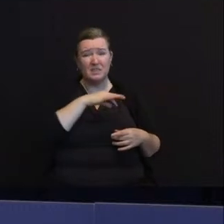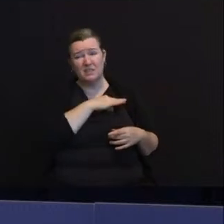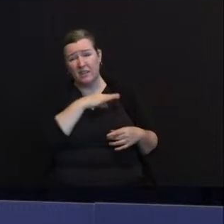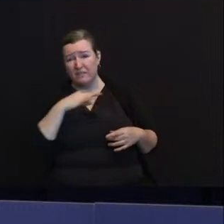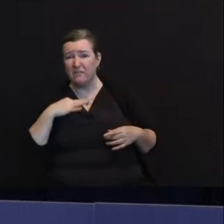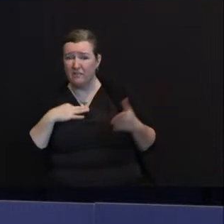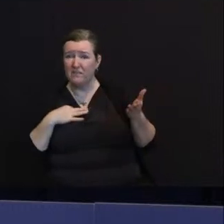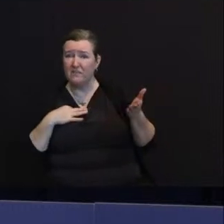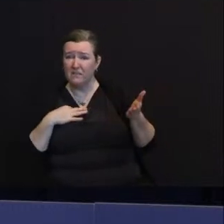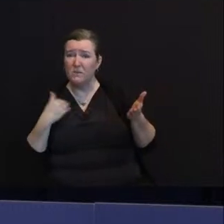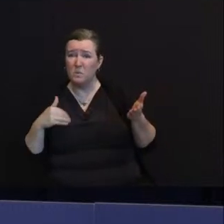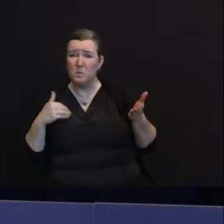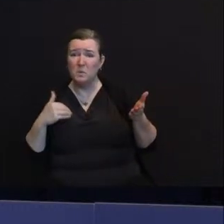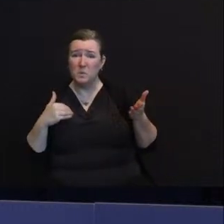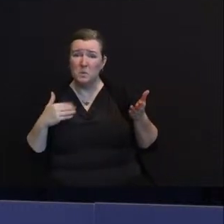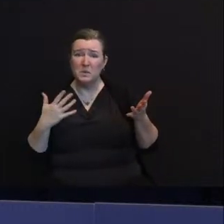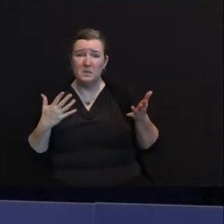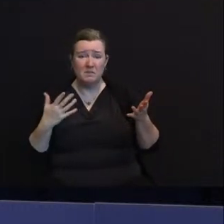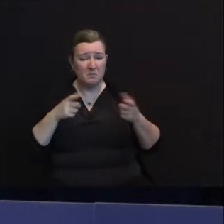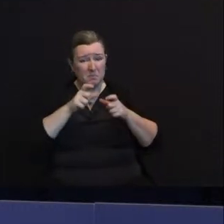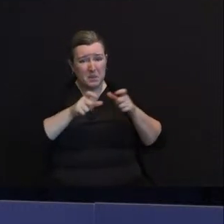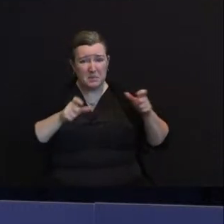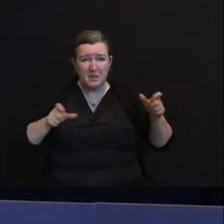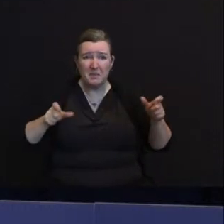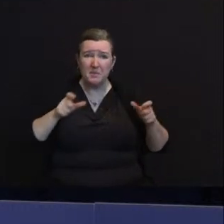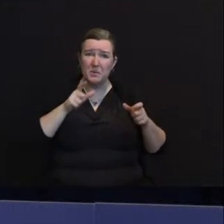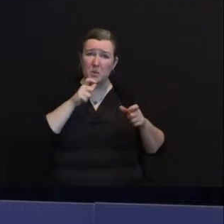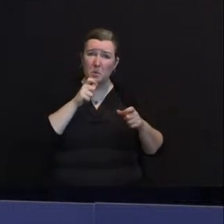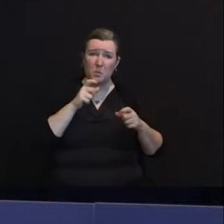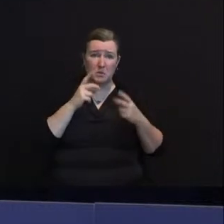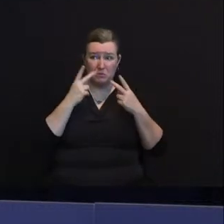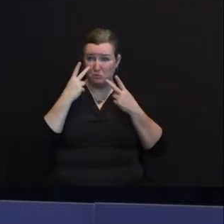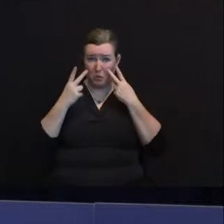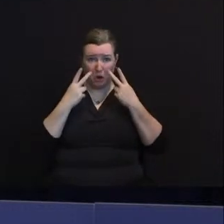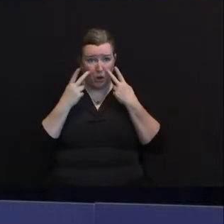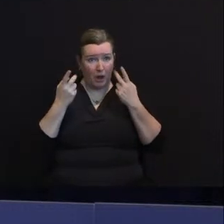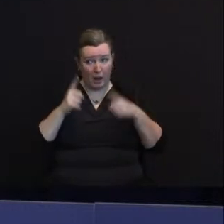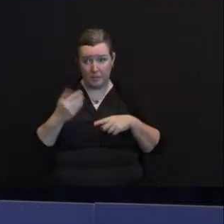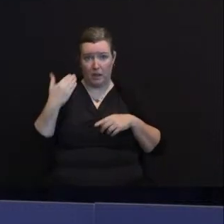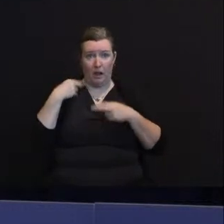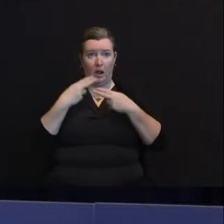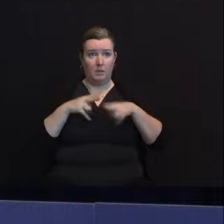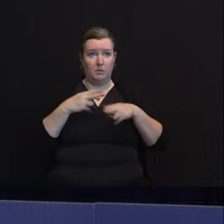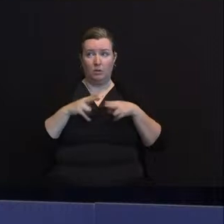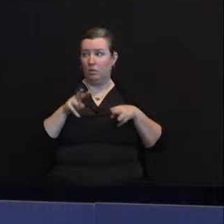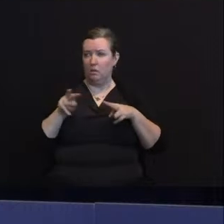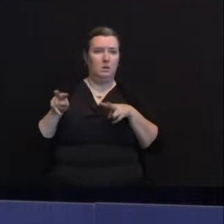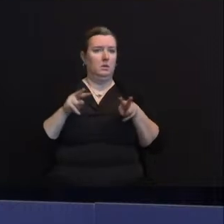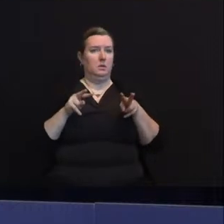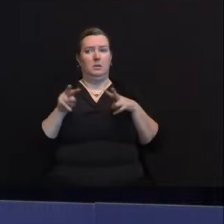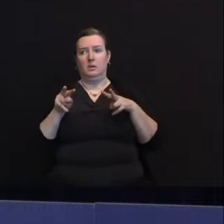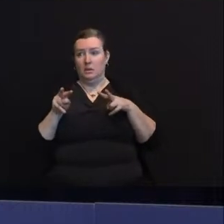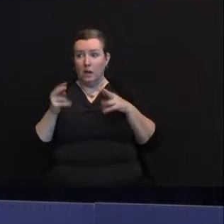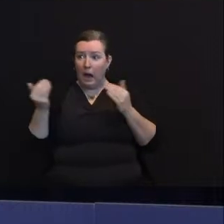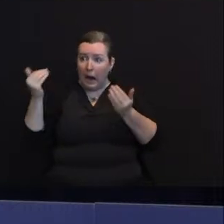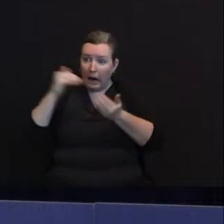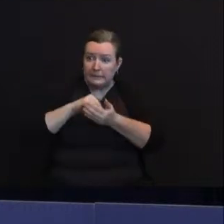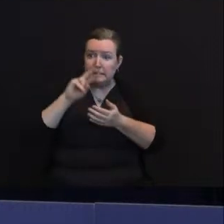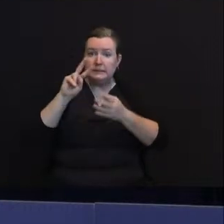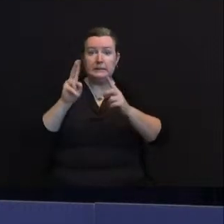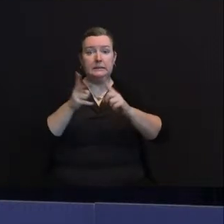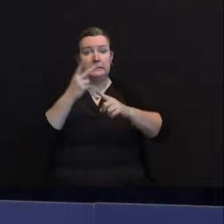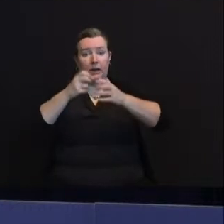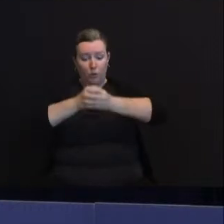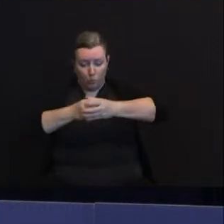individuals who experienced the first surge are now anticipating a second one. There